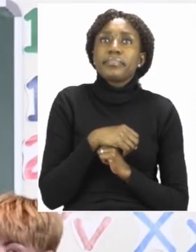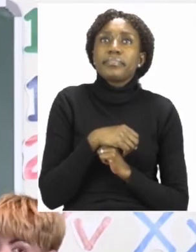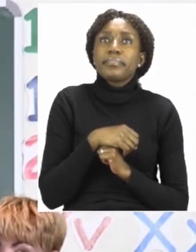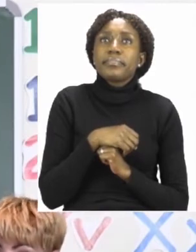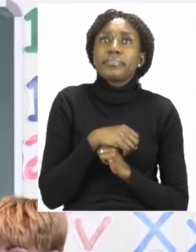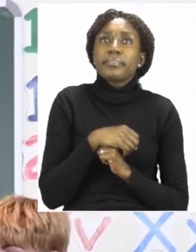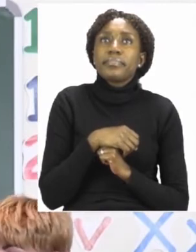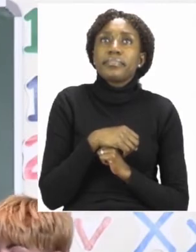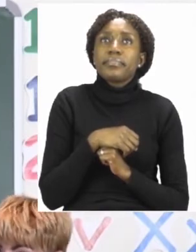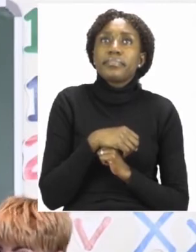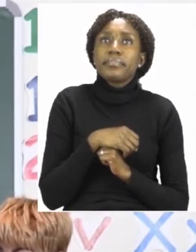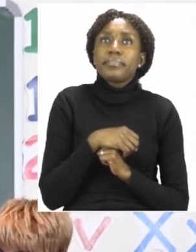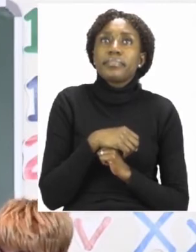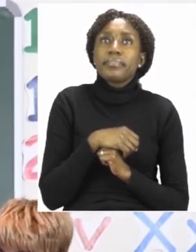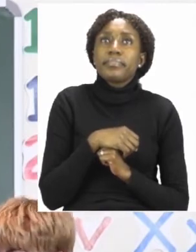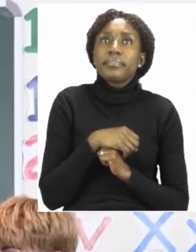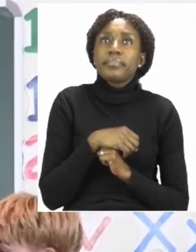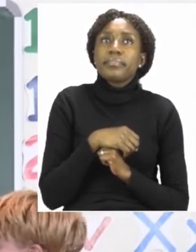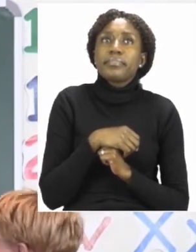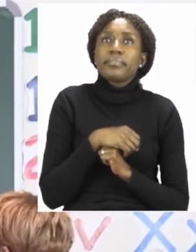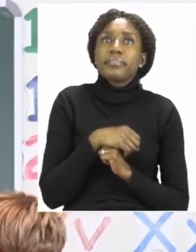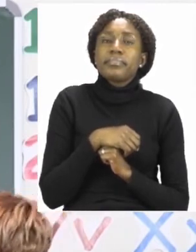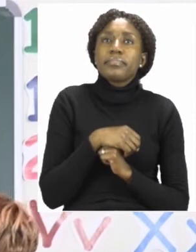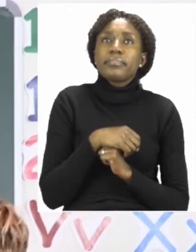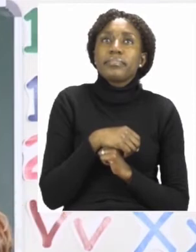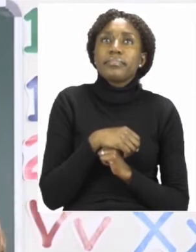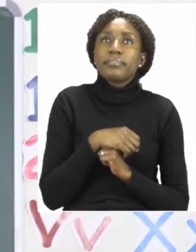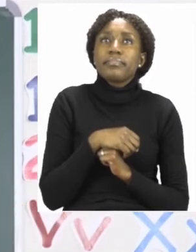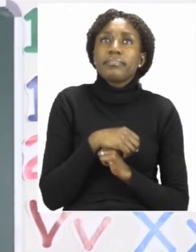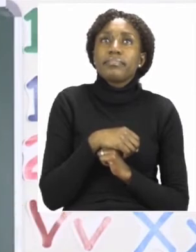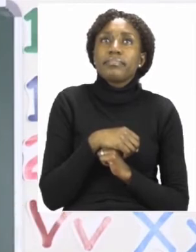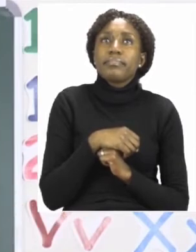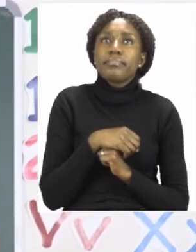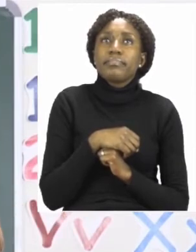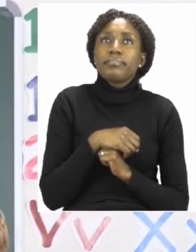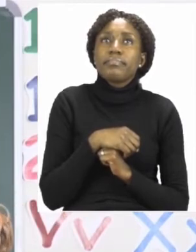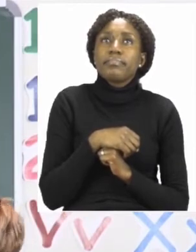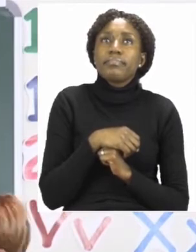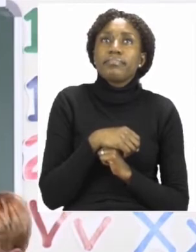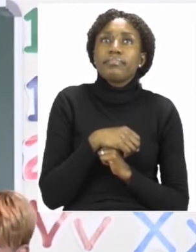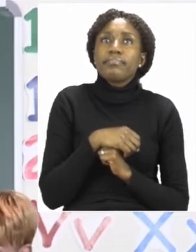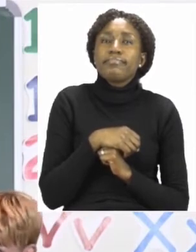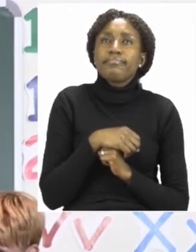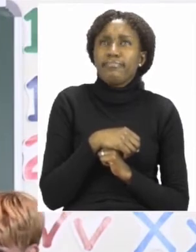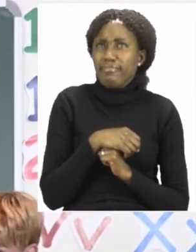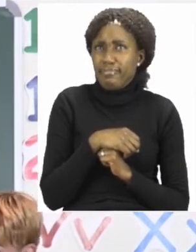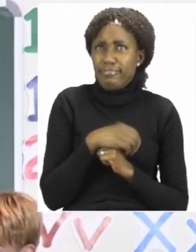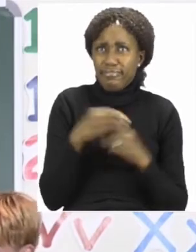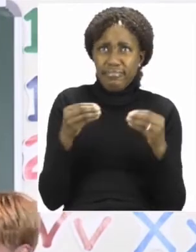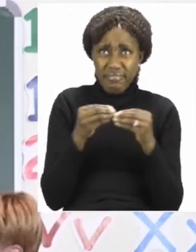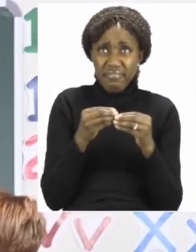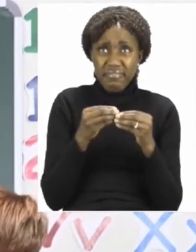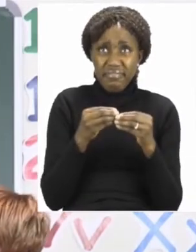if we can put this one somewhere here does it fit there